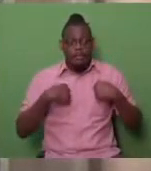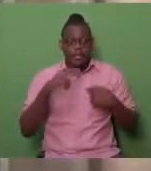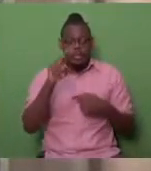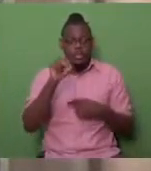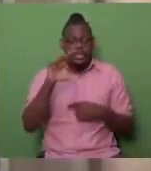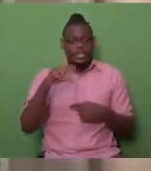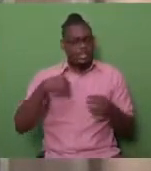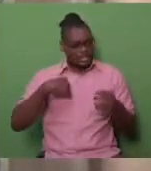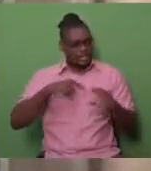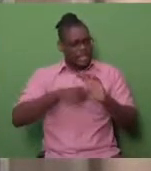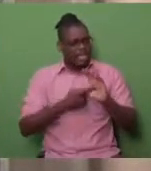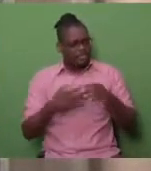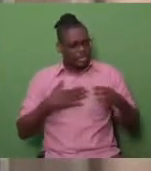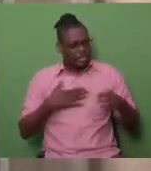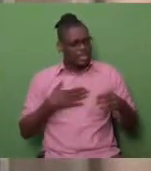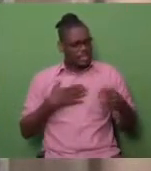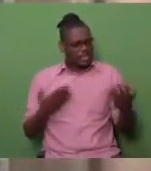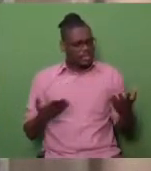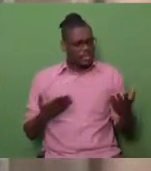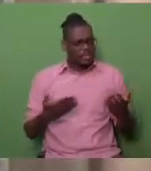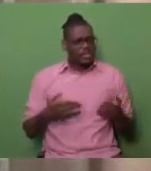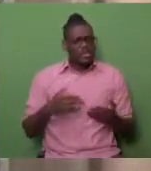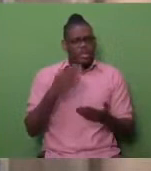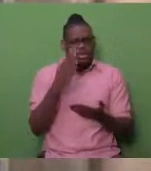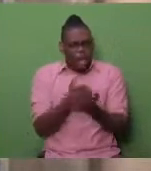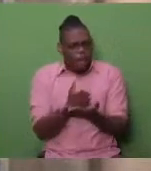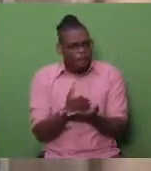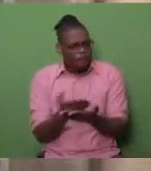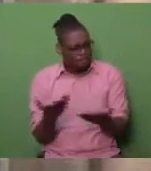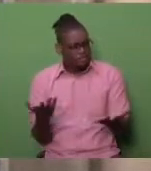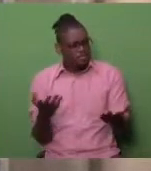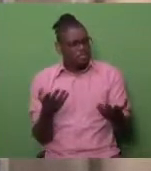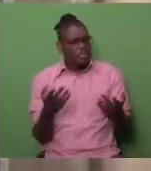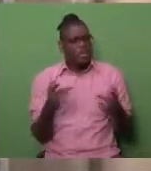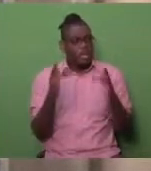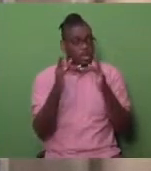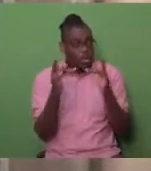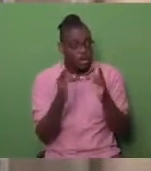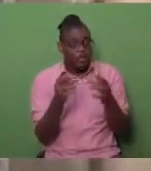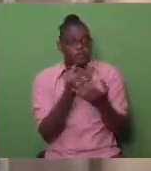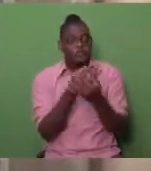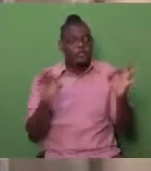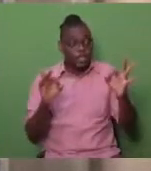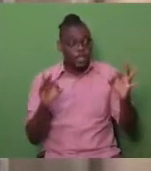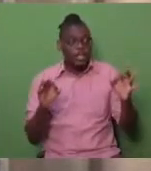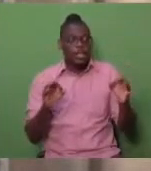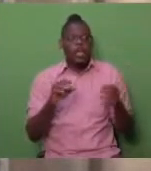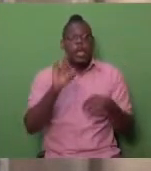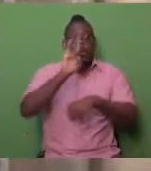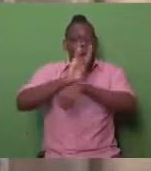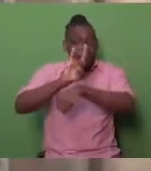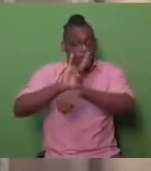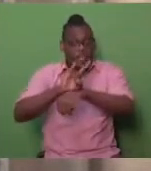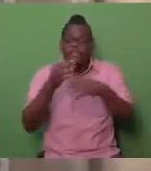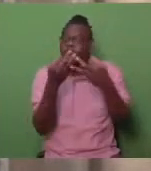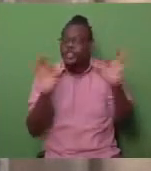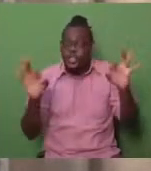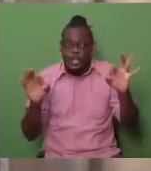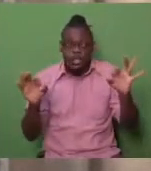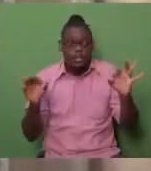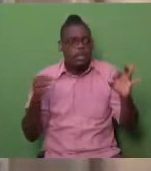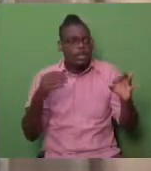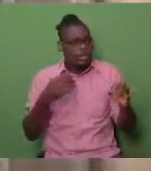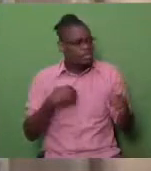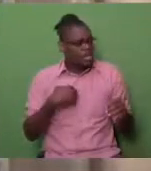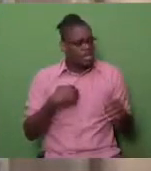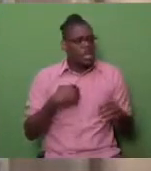statement. Broadband services, free Wi-Fi. Promised since 2015 and now again repeated here in 2022. I